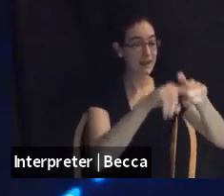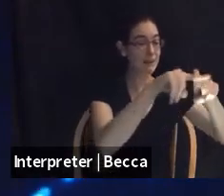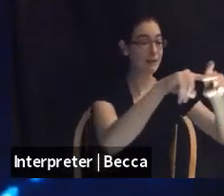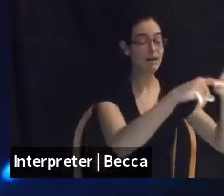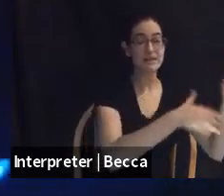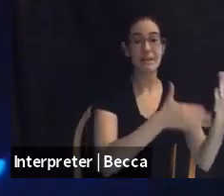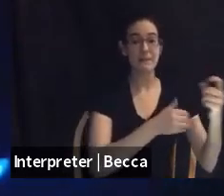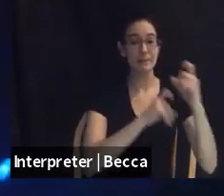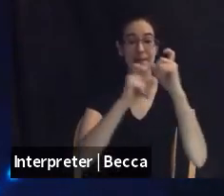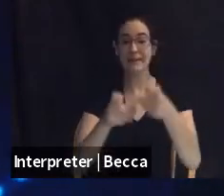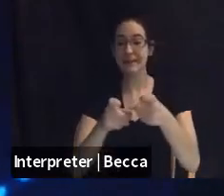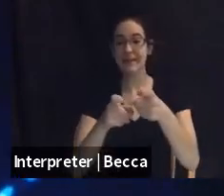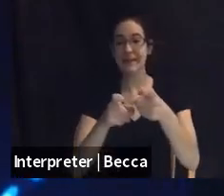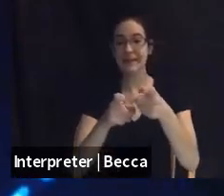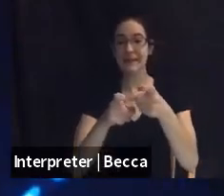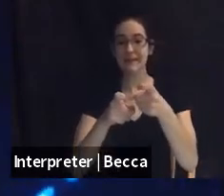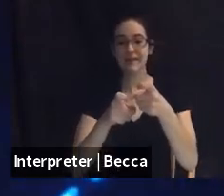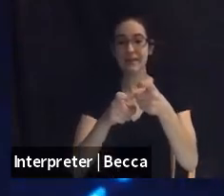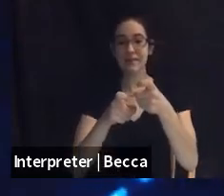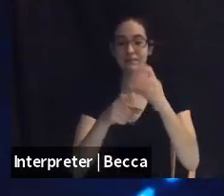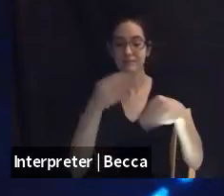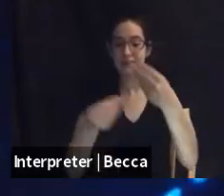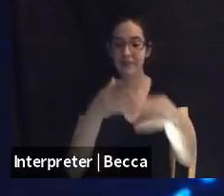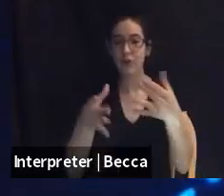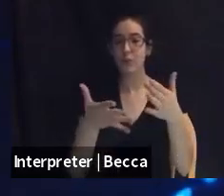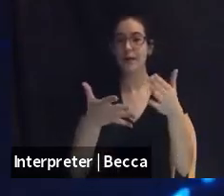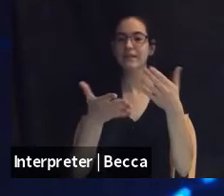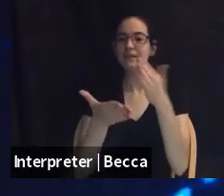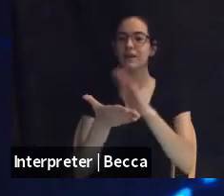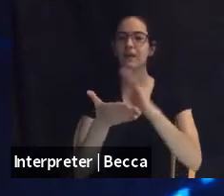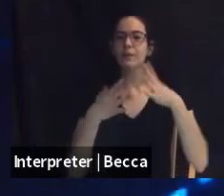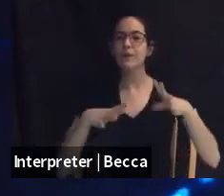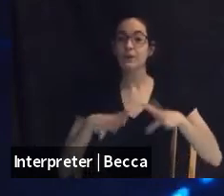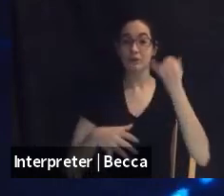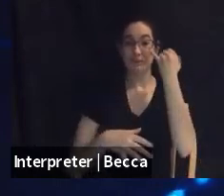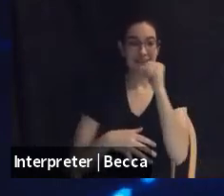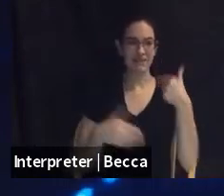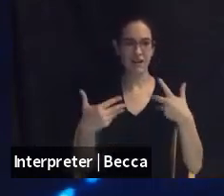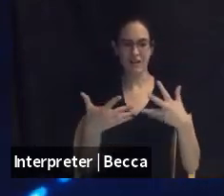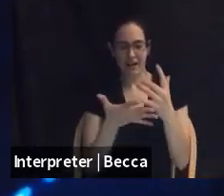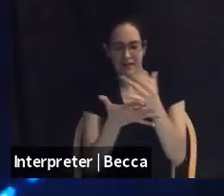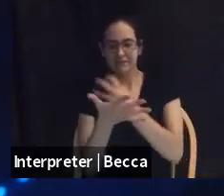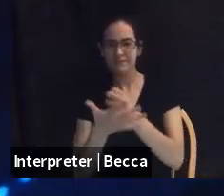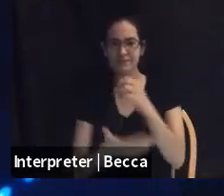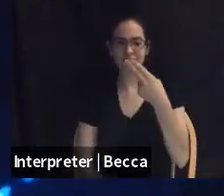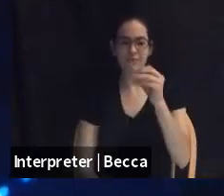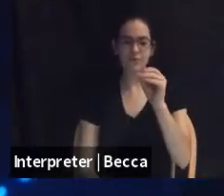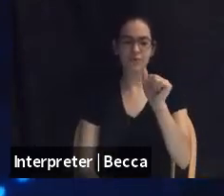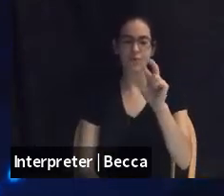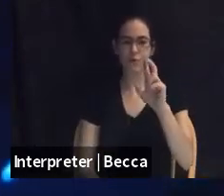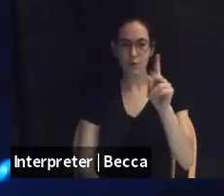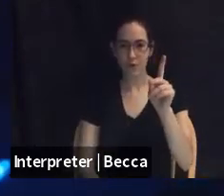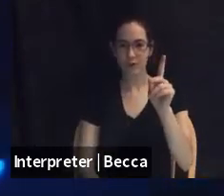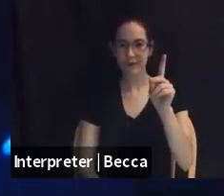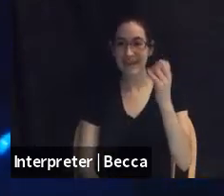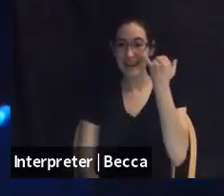clothes away, because if I don't, I become a hoarder of my goods. And when I hoard my goods, they actually have